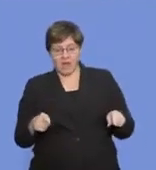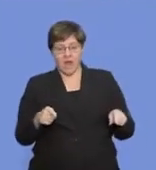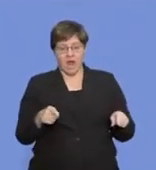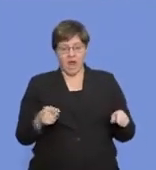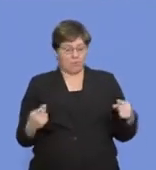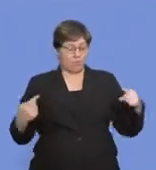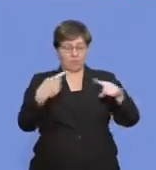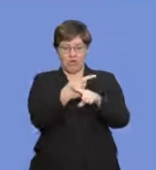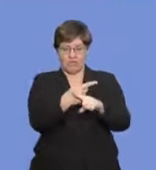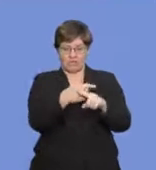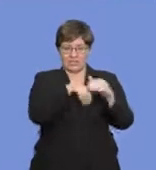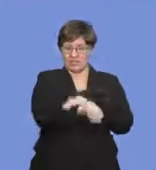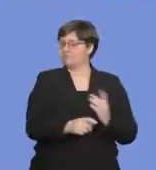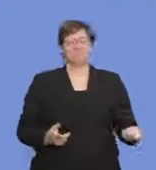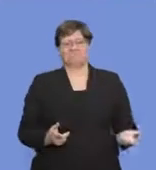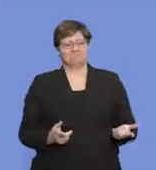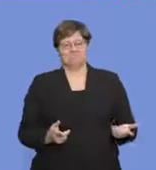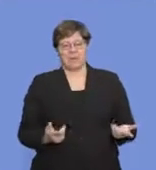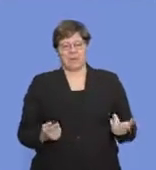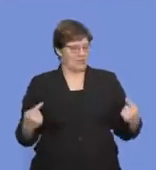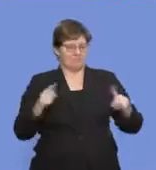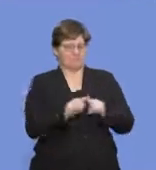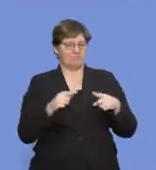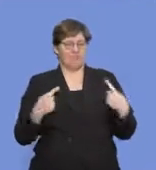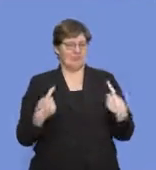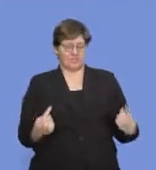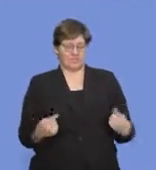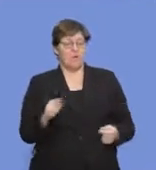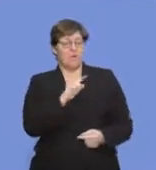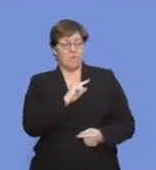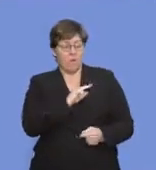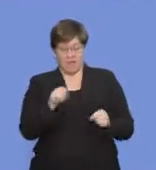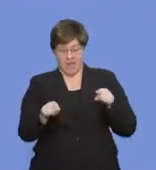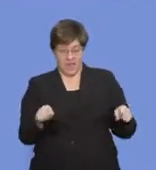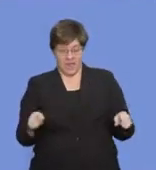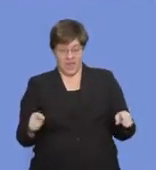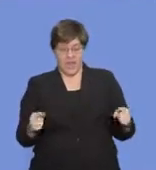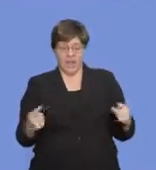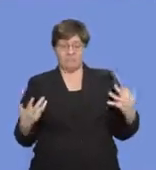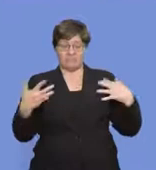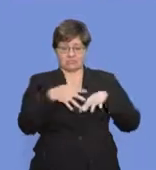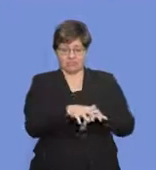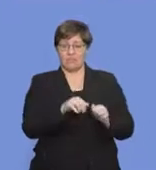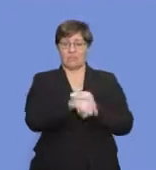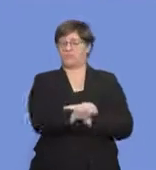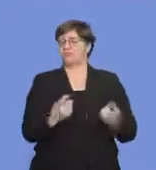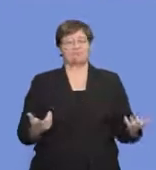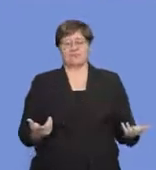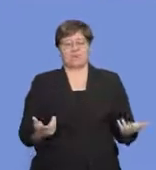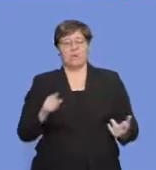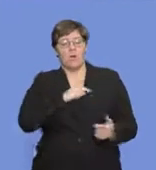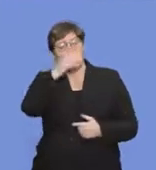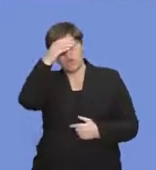So in other words, species are not able to interbreed, because usually when species interbreed, they don't produce, because we said that